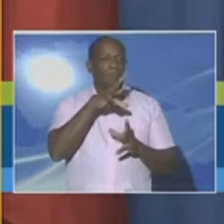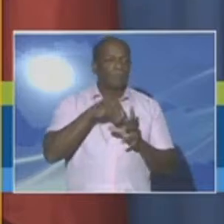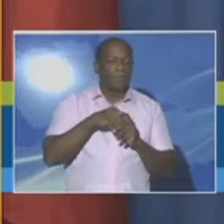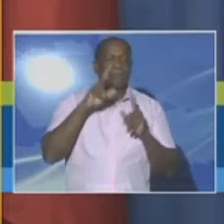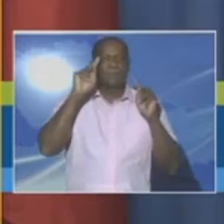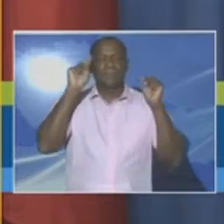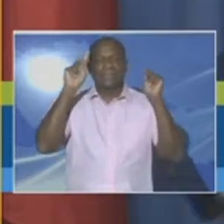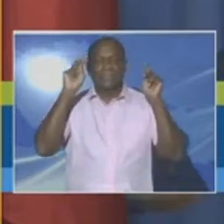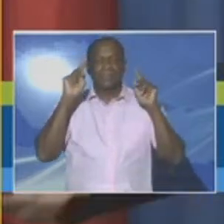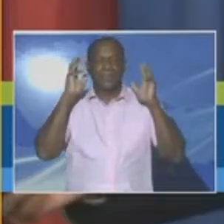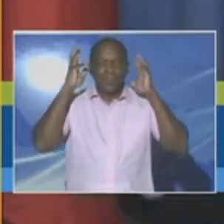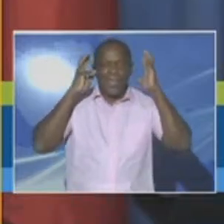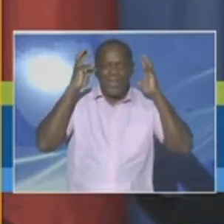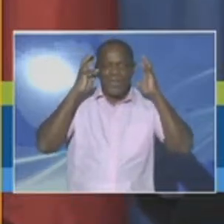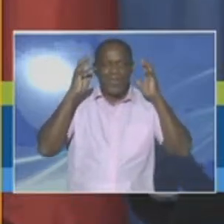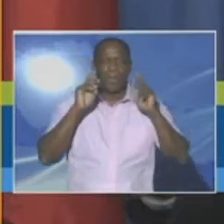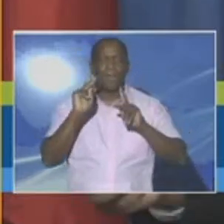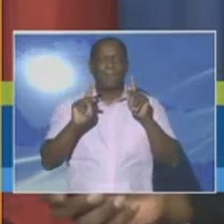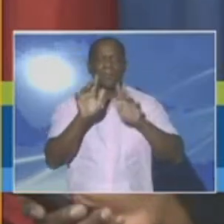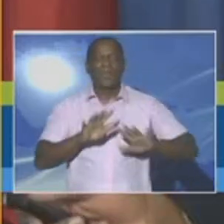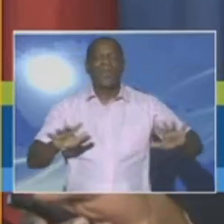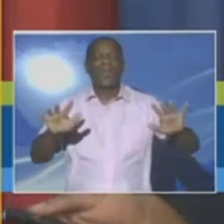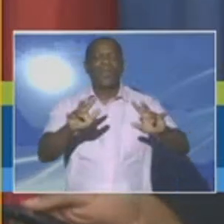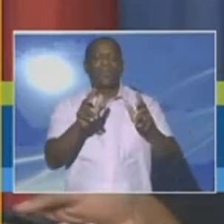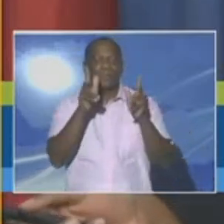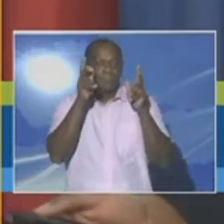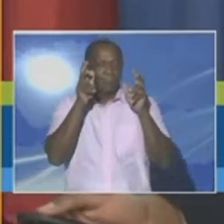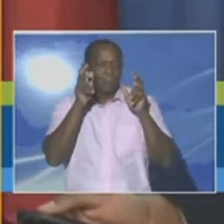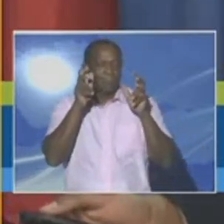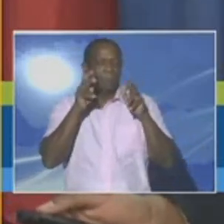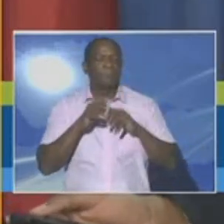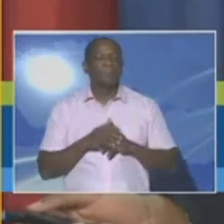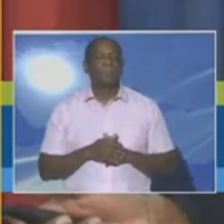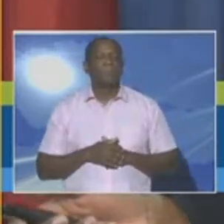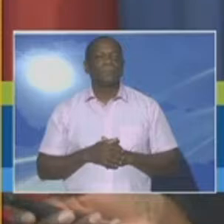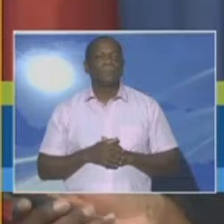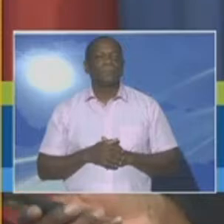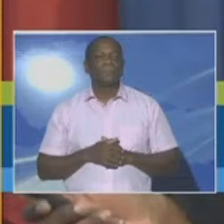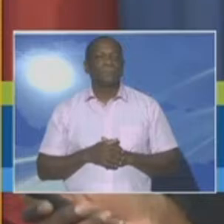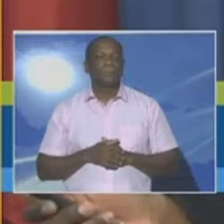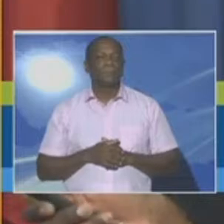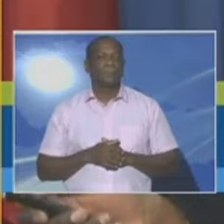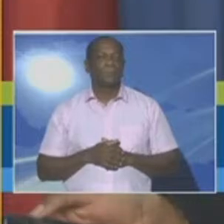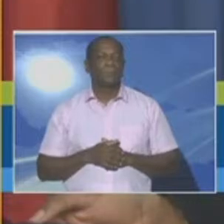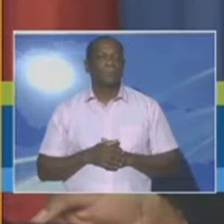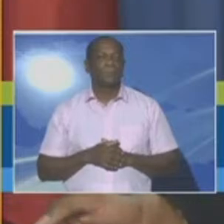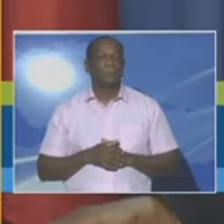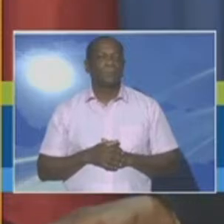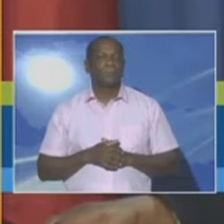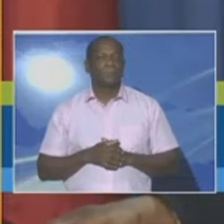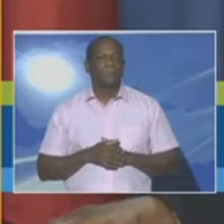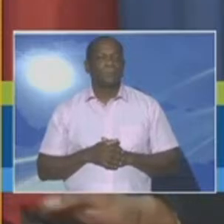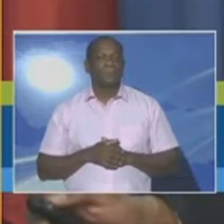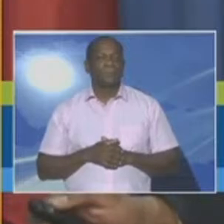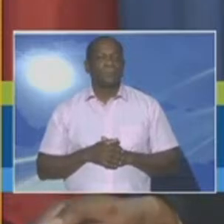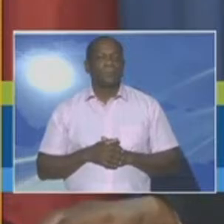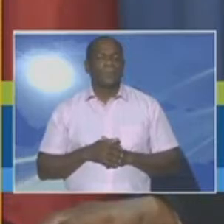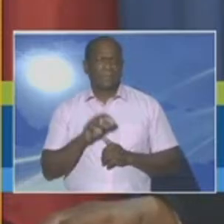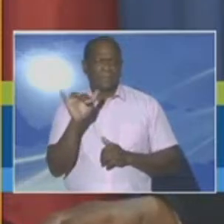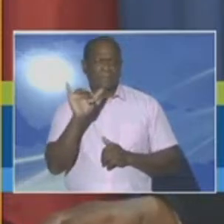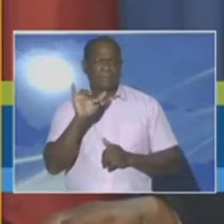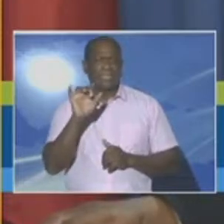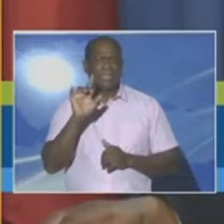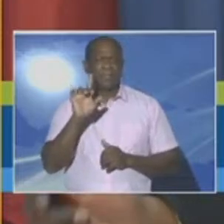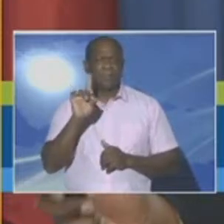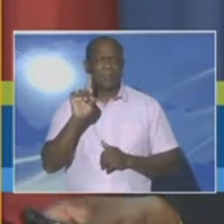and listening public. The epidemiologic update, utilizing the same data point, March 25th, 2022,